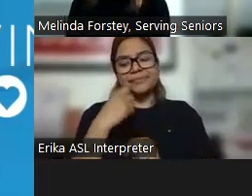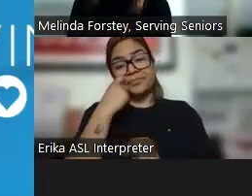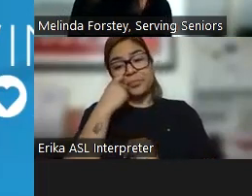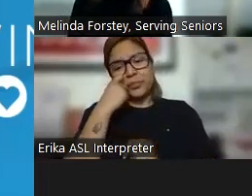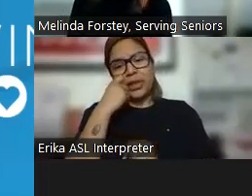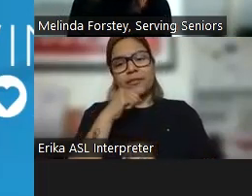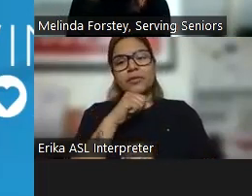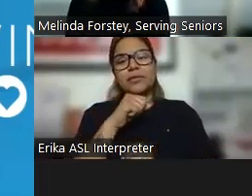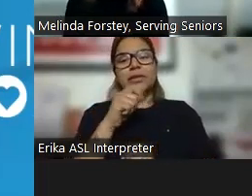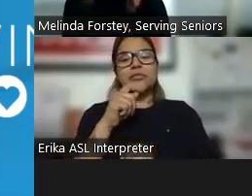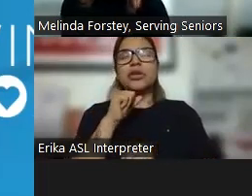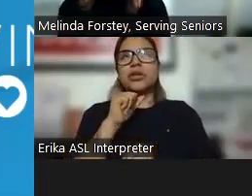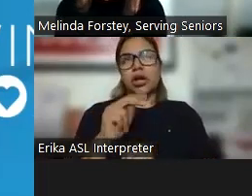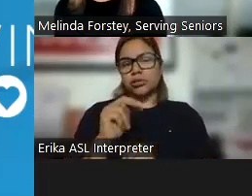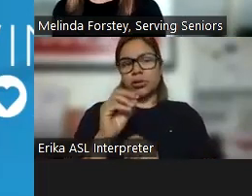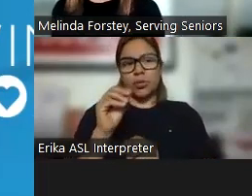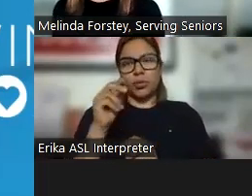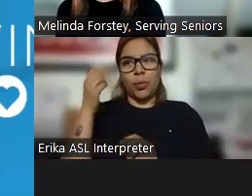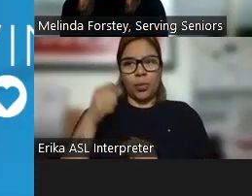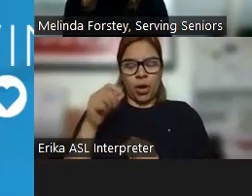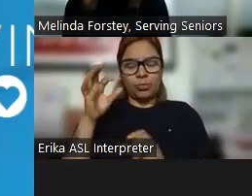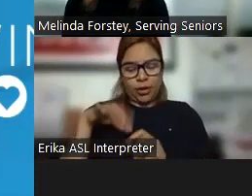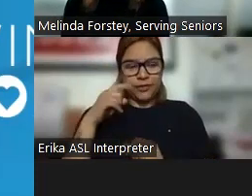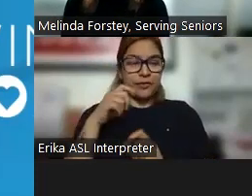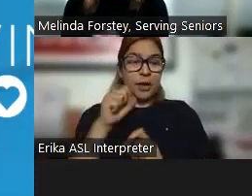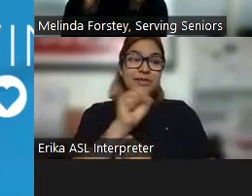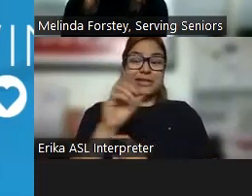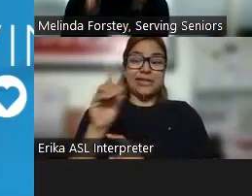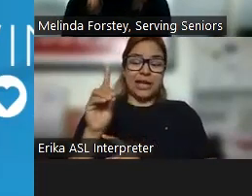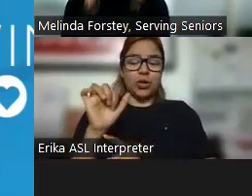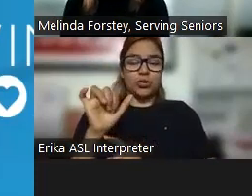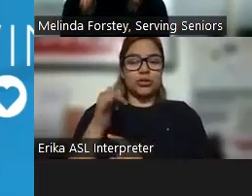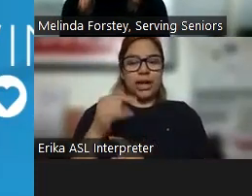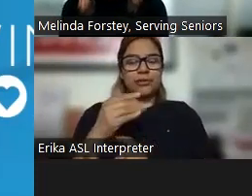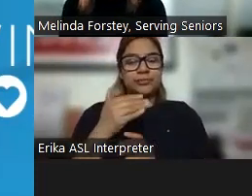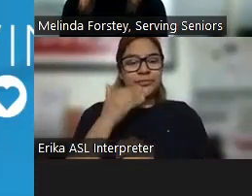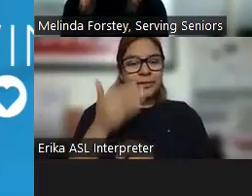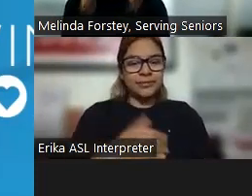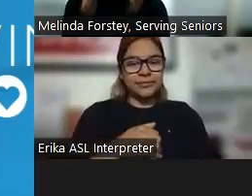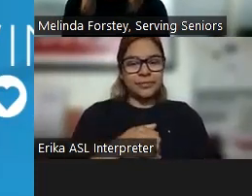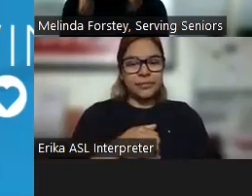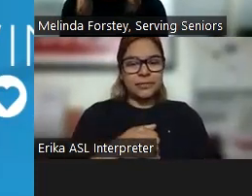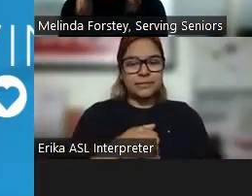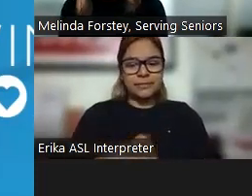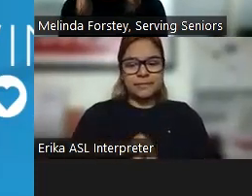Seniors, and we're a nonprofit based in San Diego. And if you can please move to the next slide.